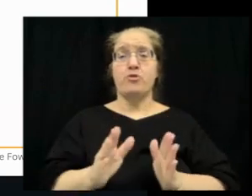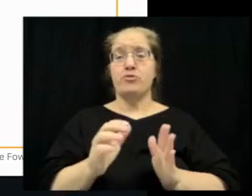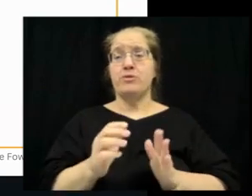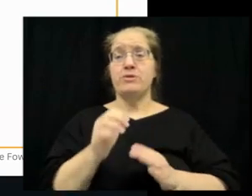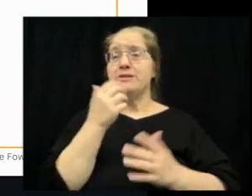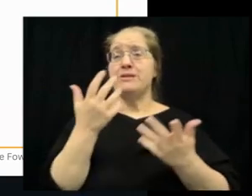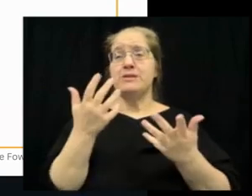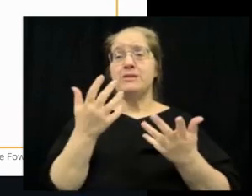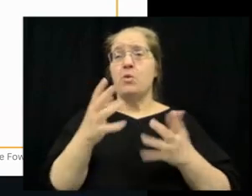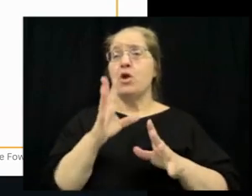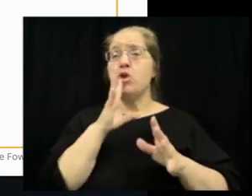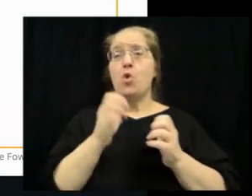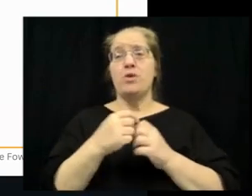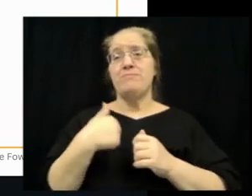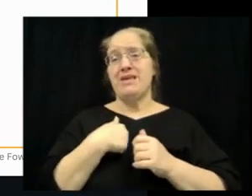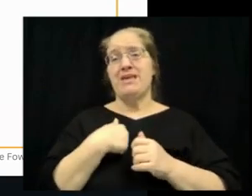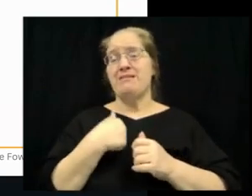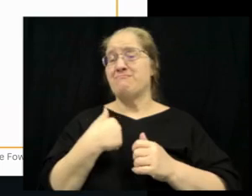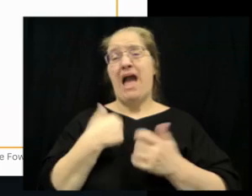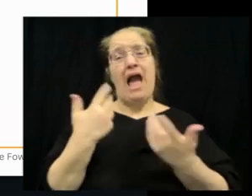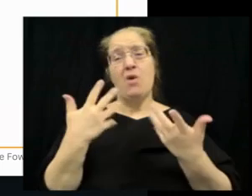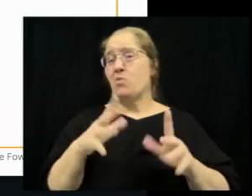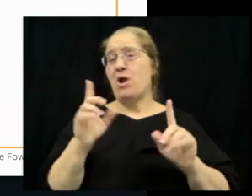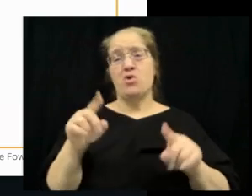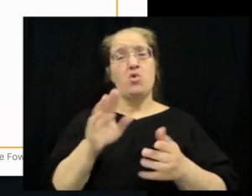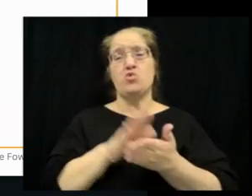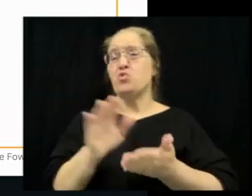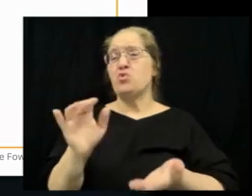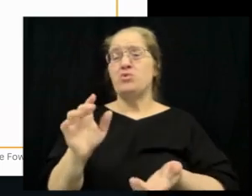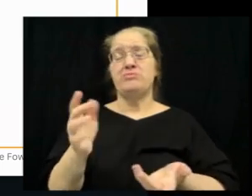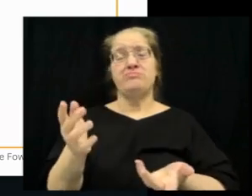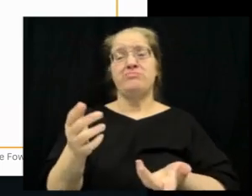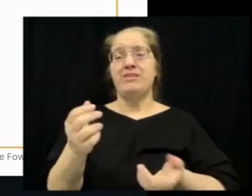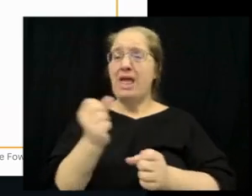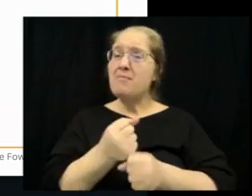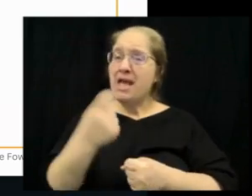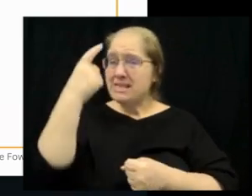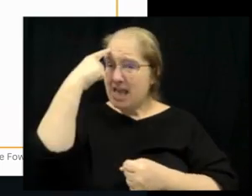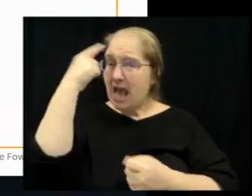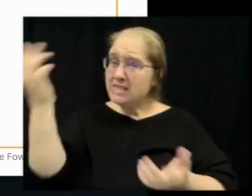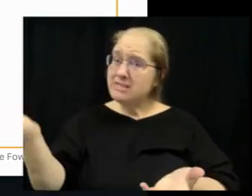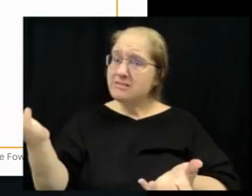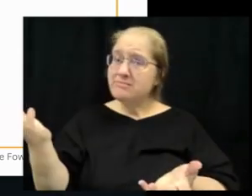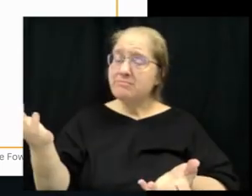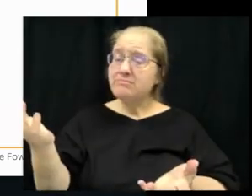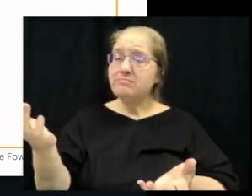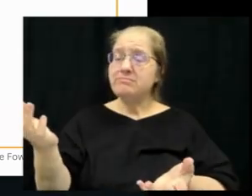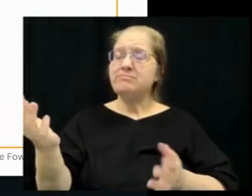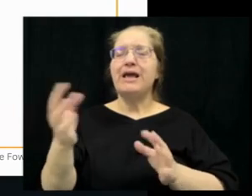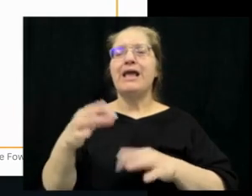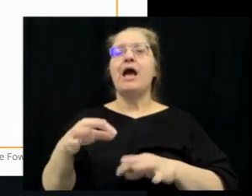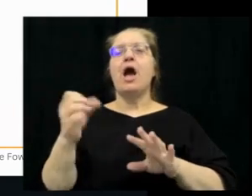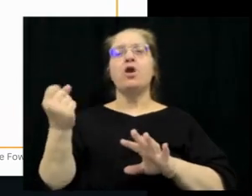I wouldn't want to go to school either. Like, that makes sense. It is important for you, even if you don't